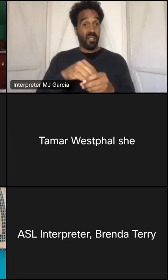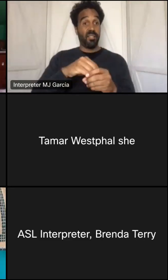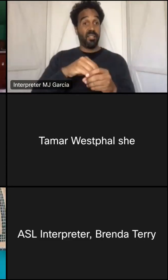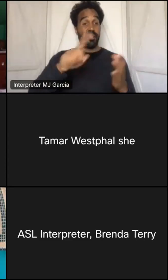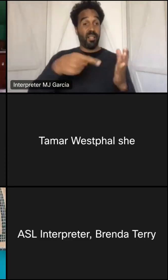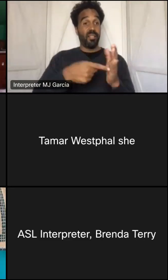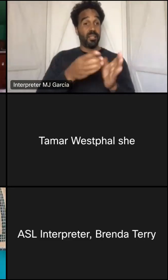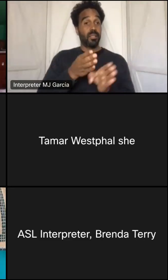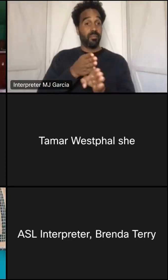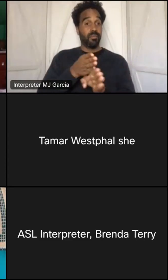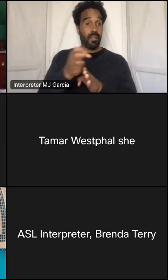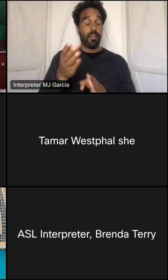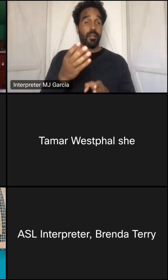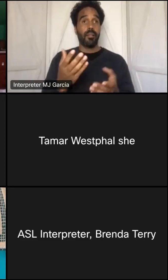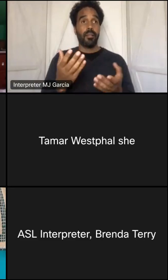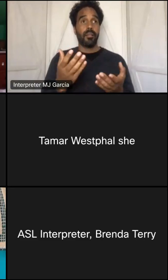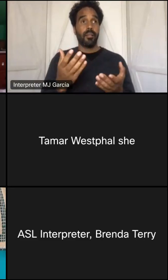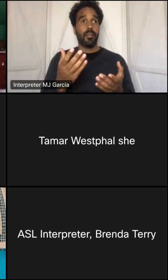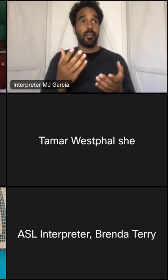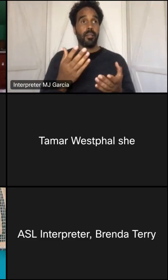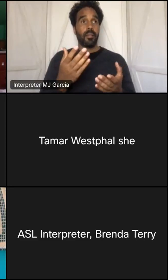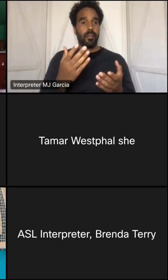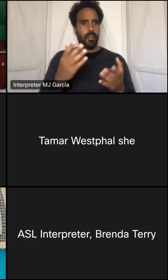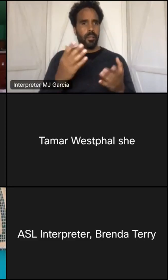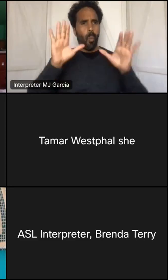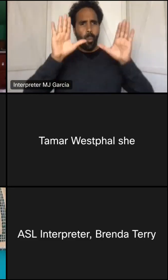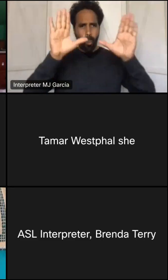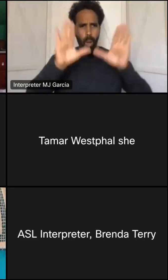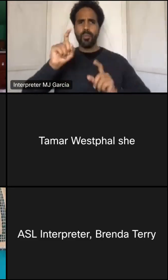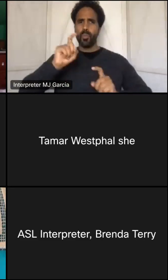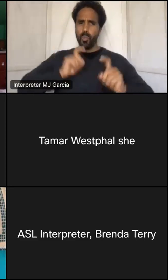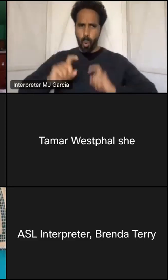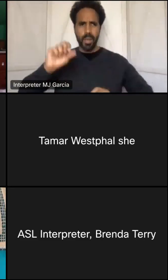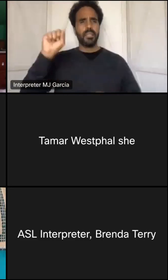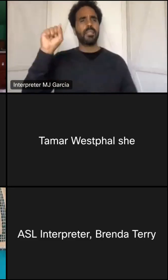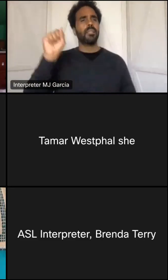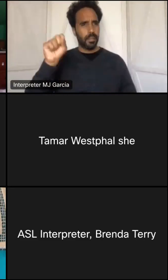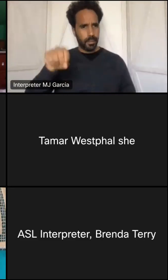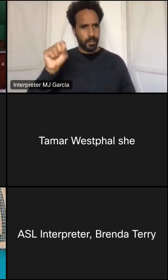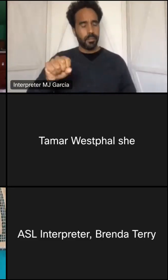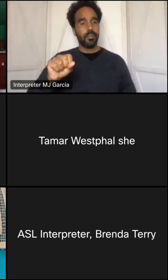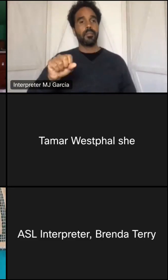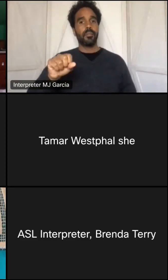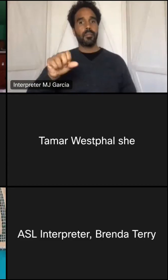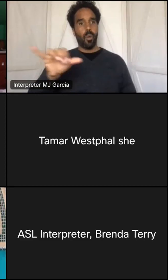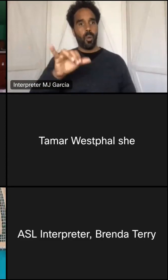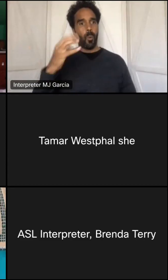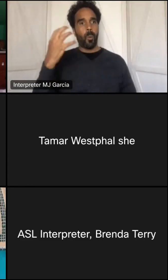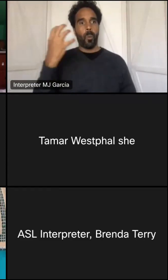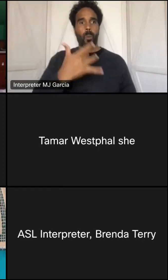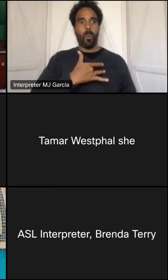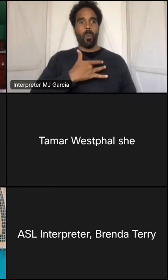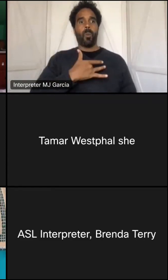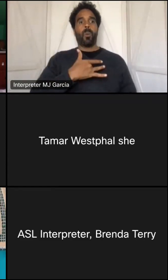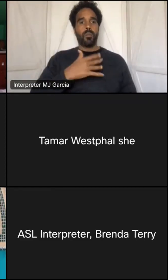so long, it's very rewarding, but it's also very it's heavy. So for me, it's